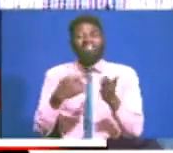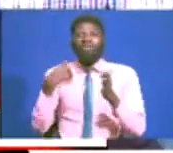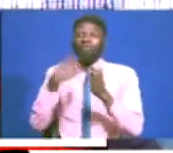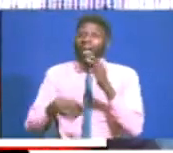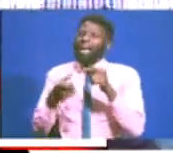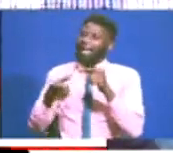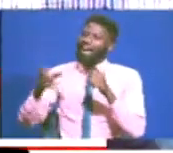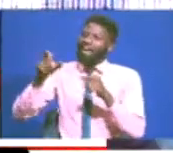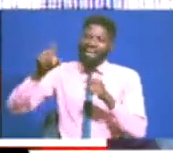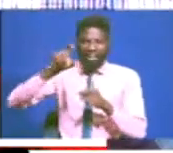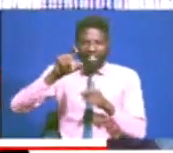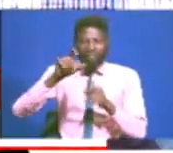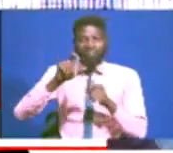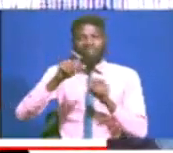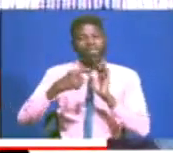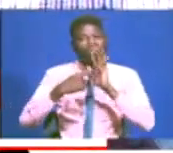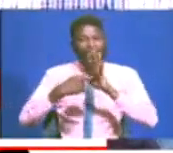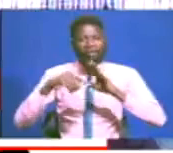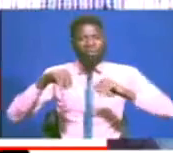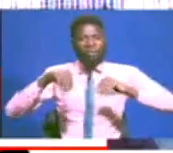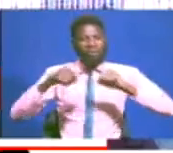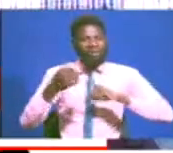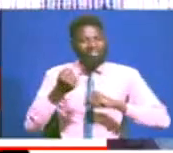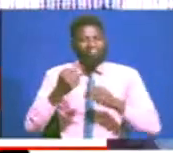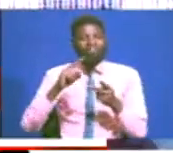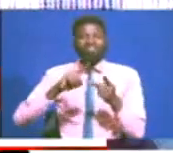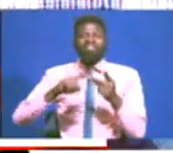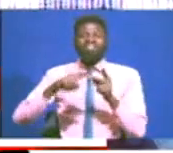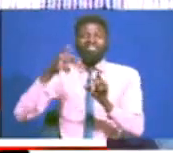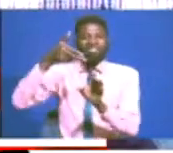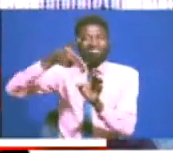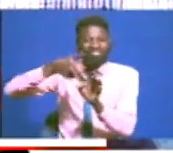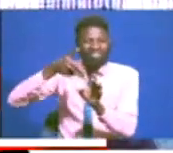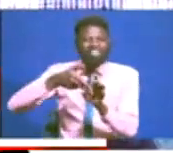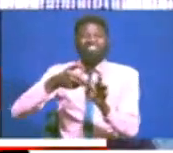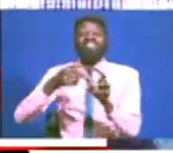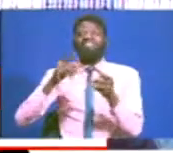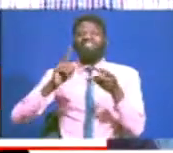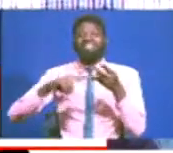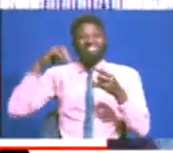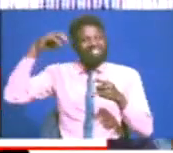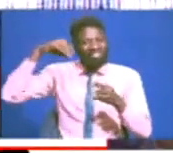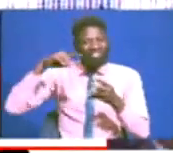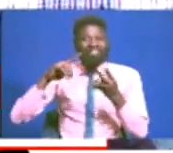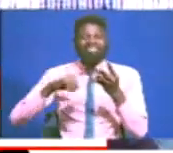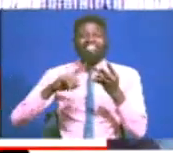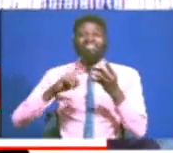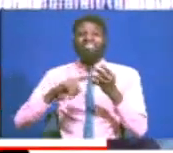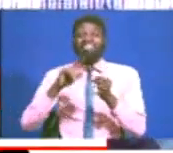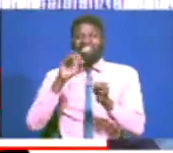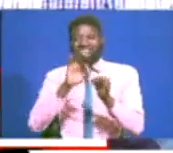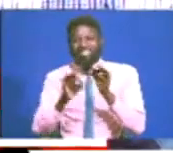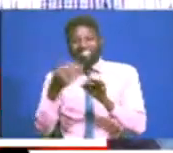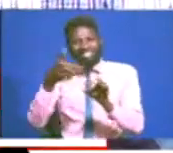unga, electricity, diesel, petrol, paraffin,